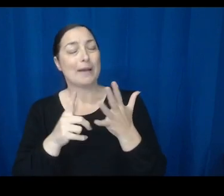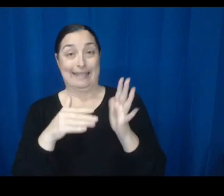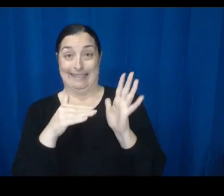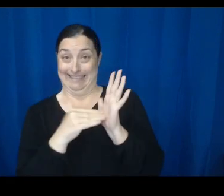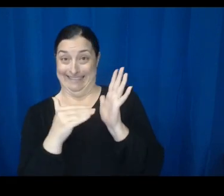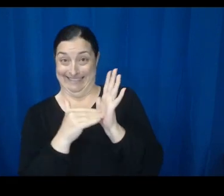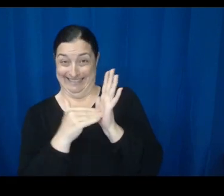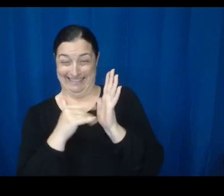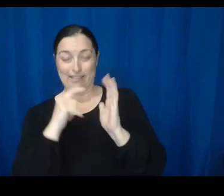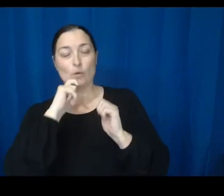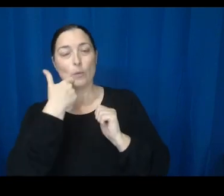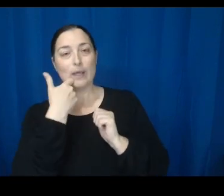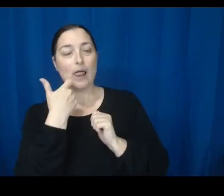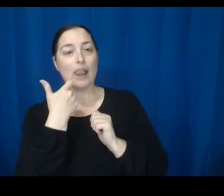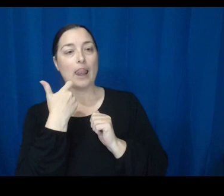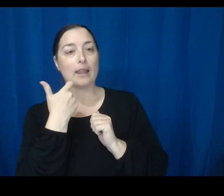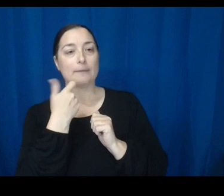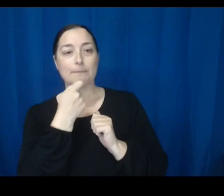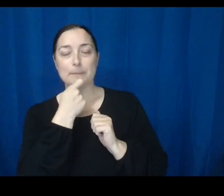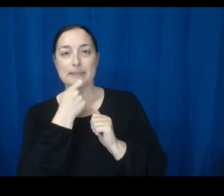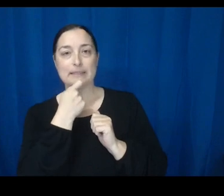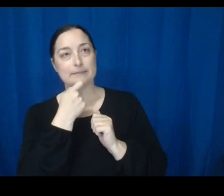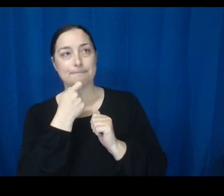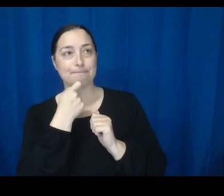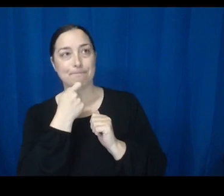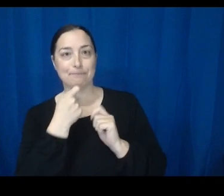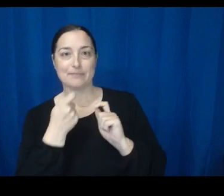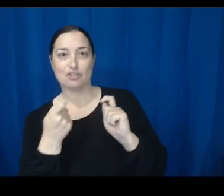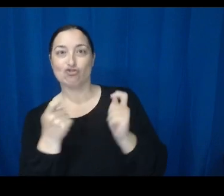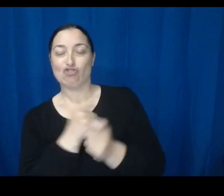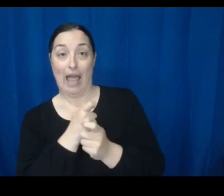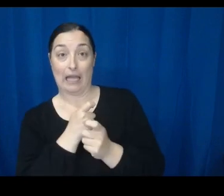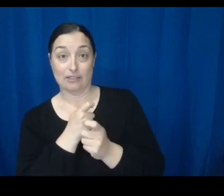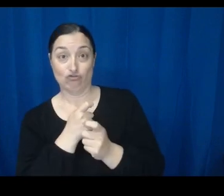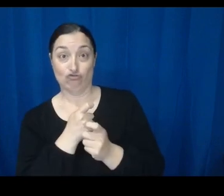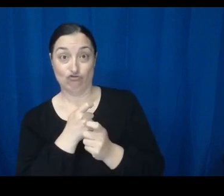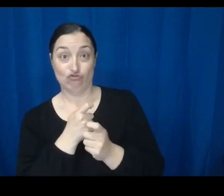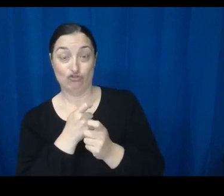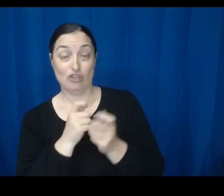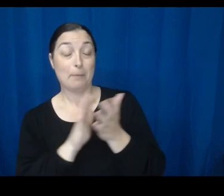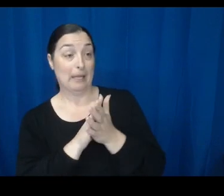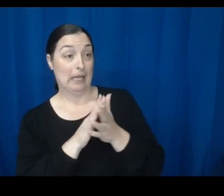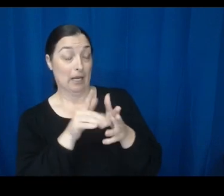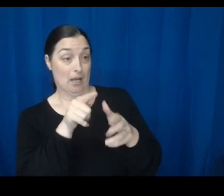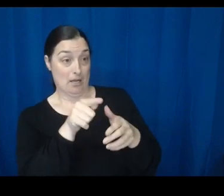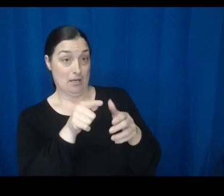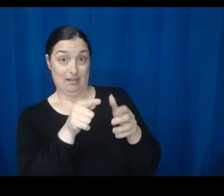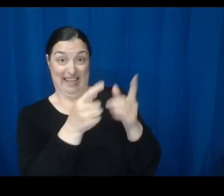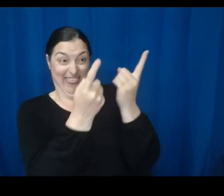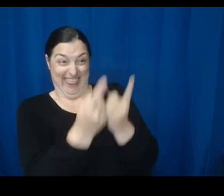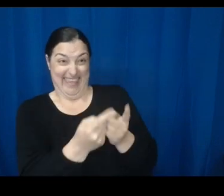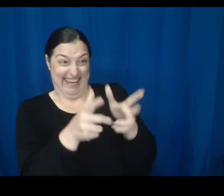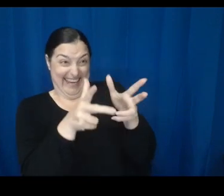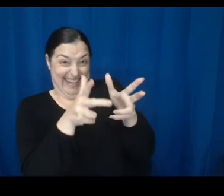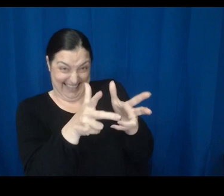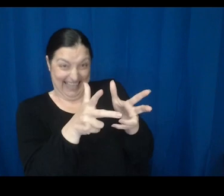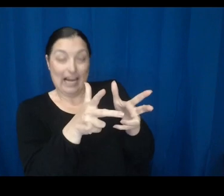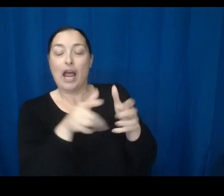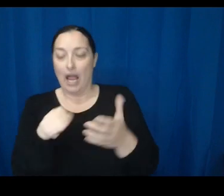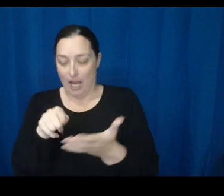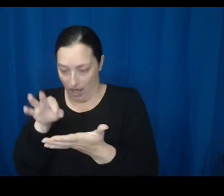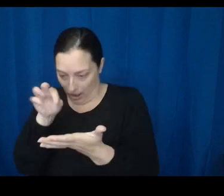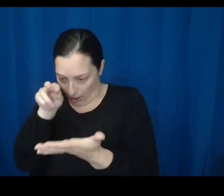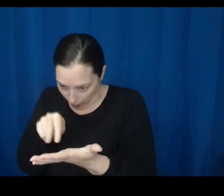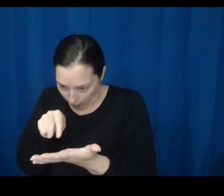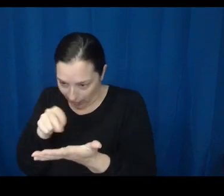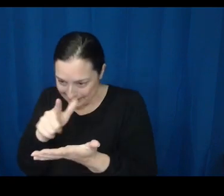is shifting that ratio of engagement totally to just